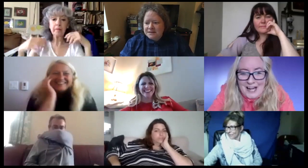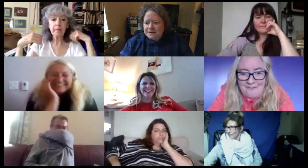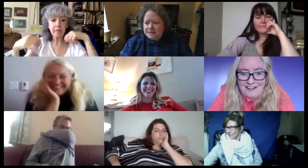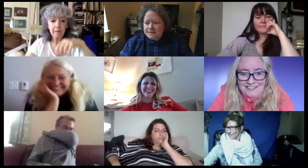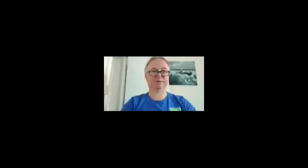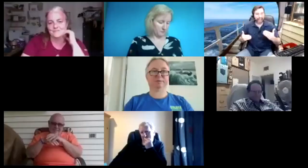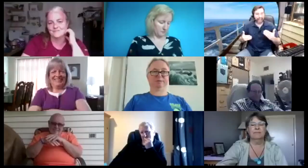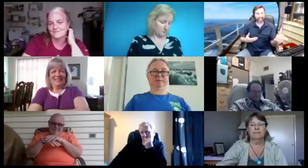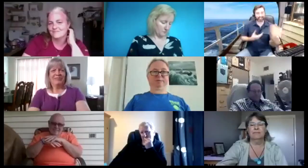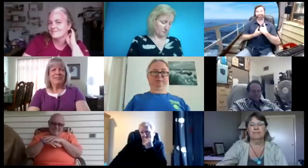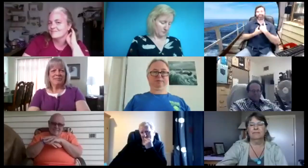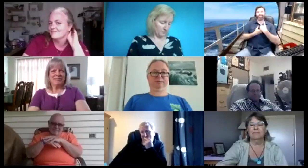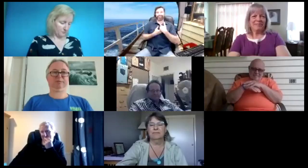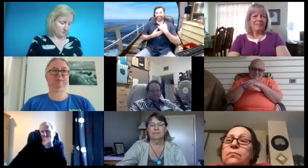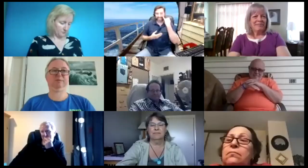whatever.